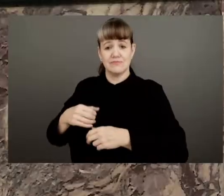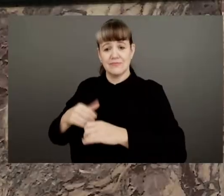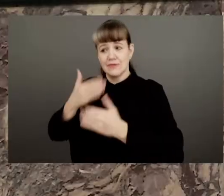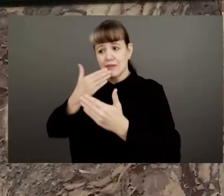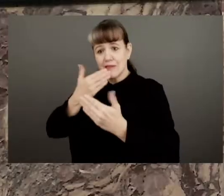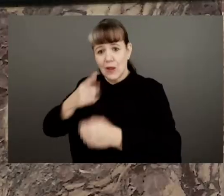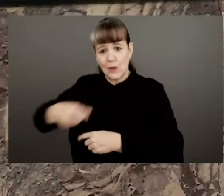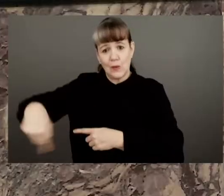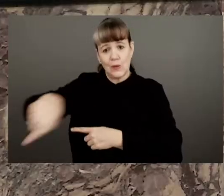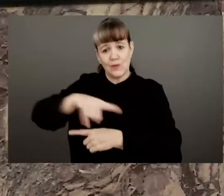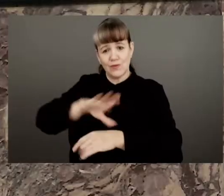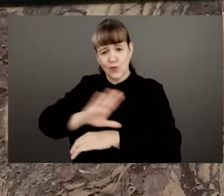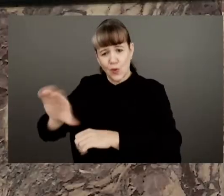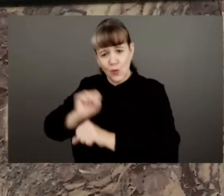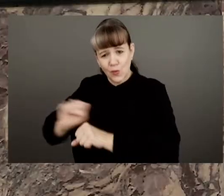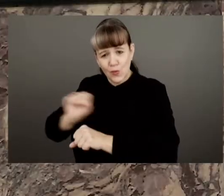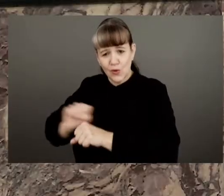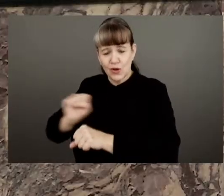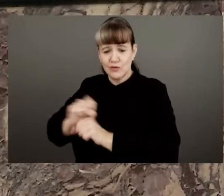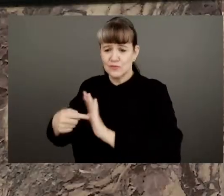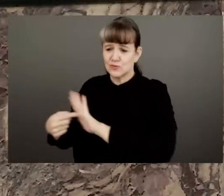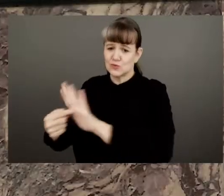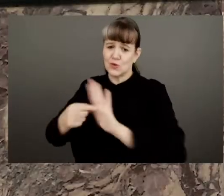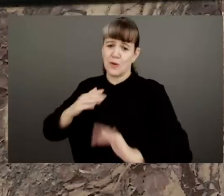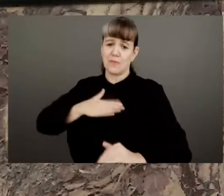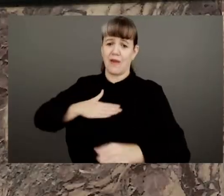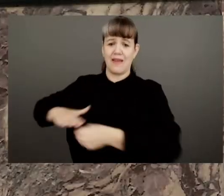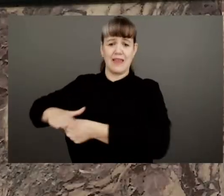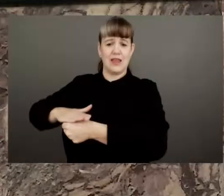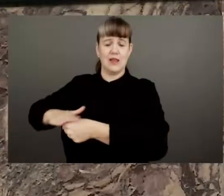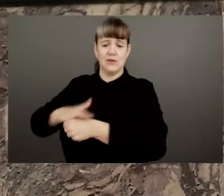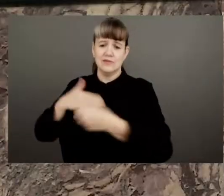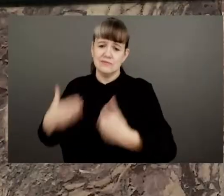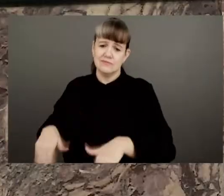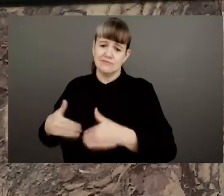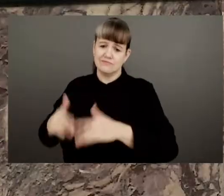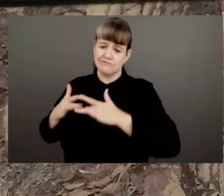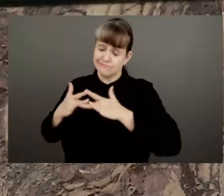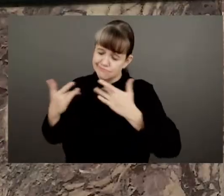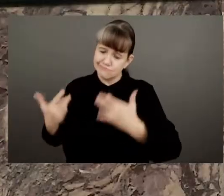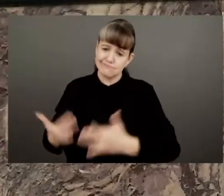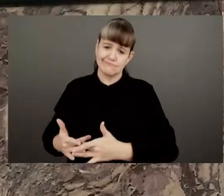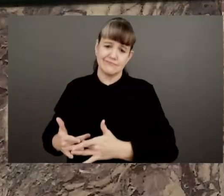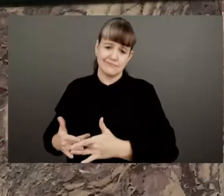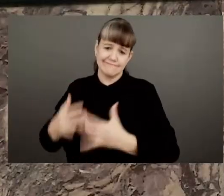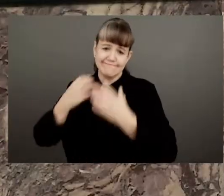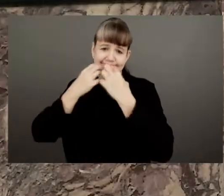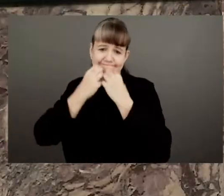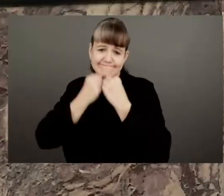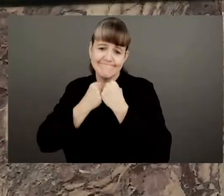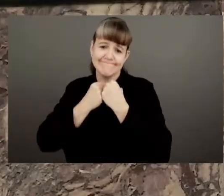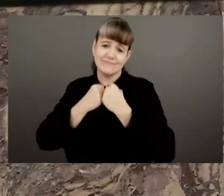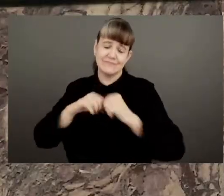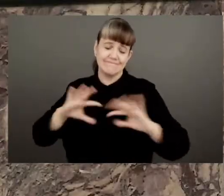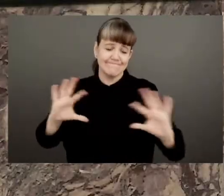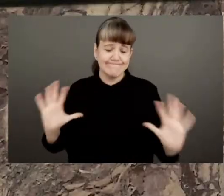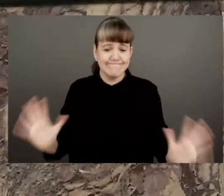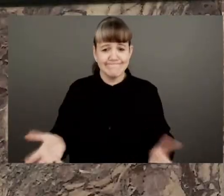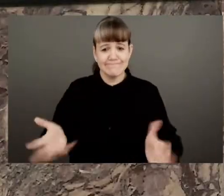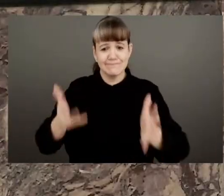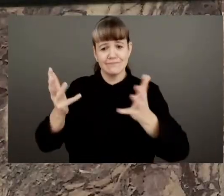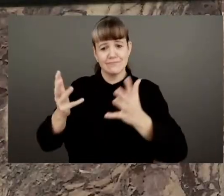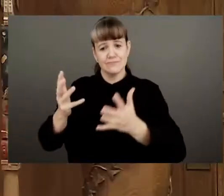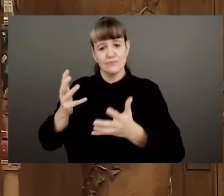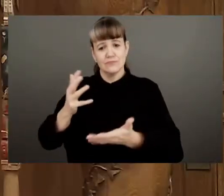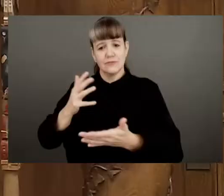Capilano, and the caring spirit that strengthens our province. Thank you, Honourable Speaker.